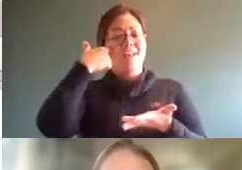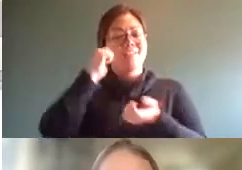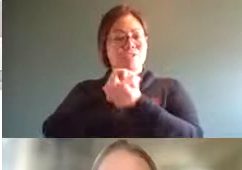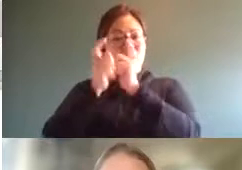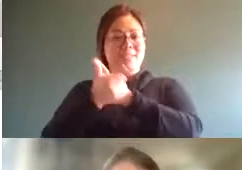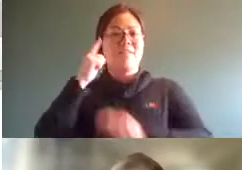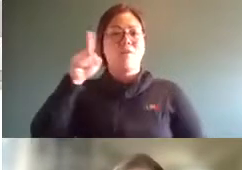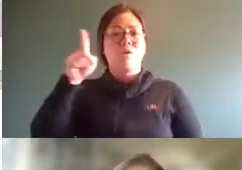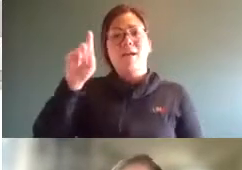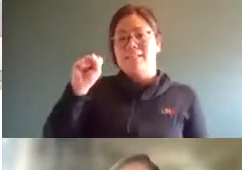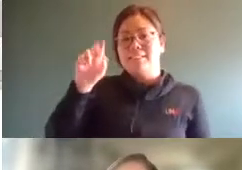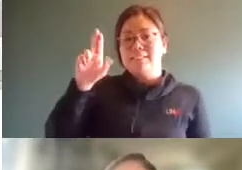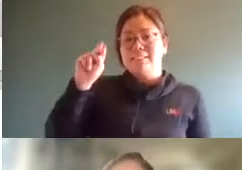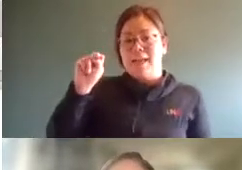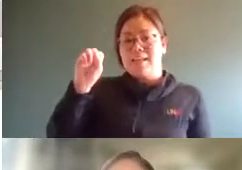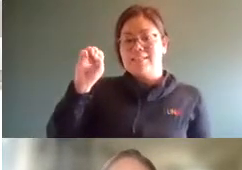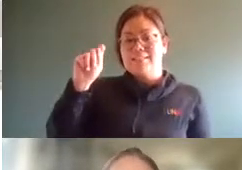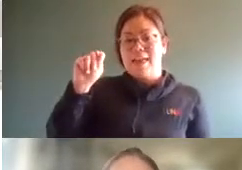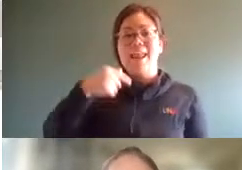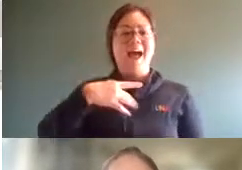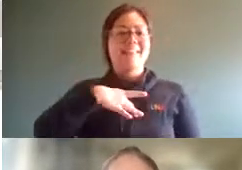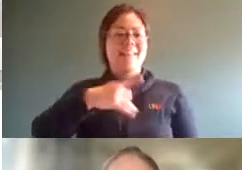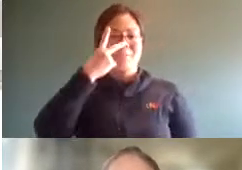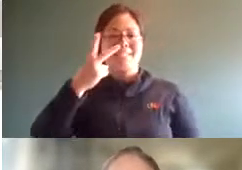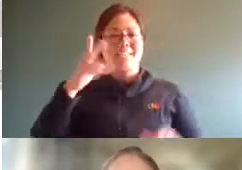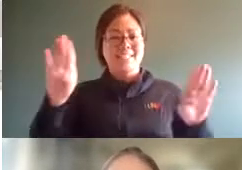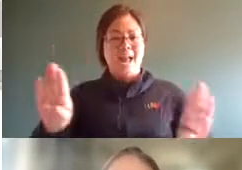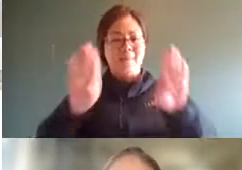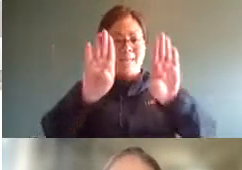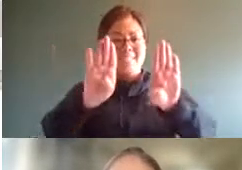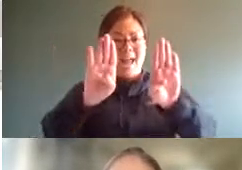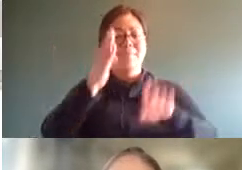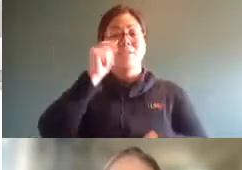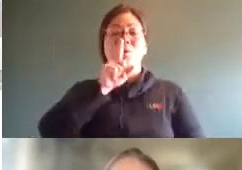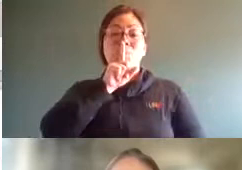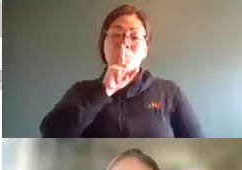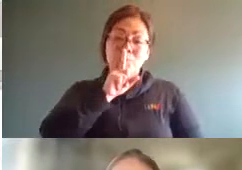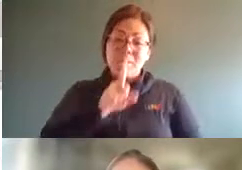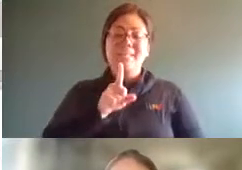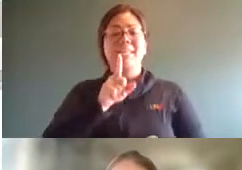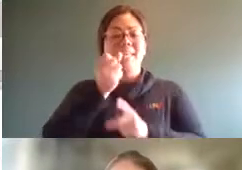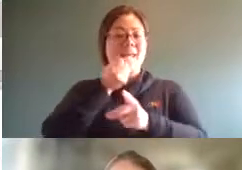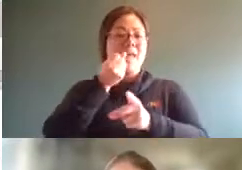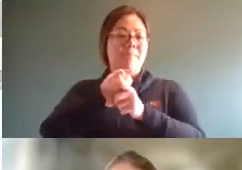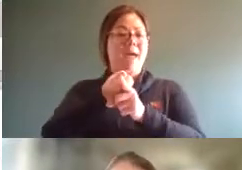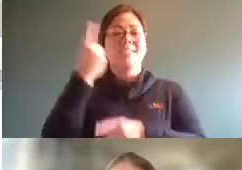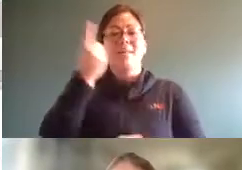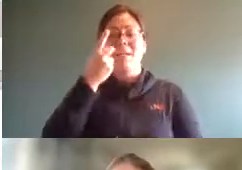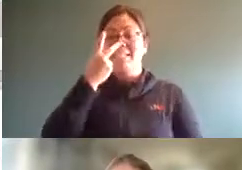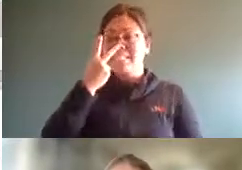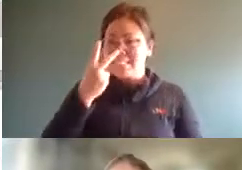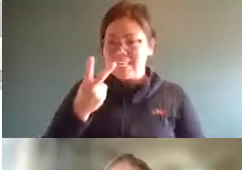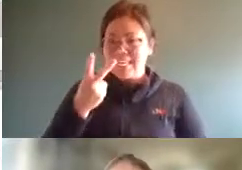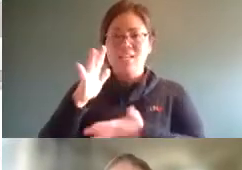And I like to see that side by side because it really does drive home the impact of someone seeing a